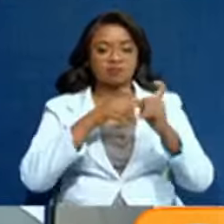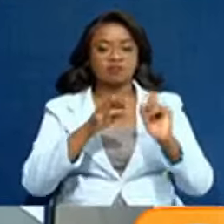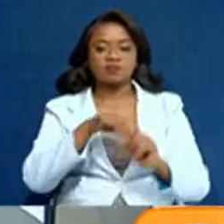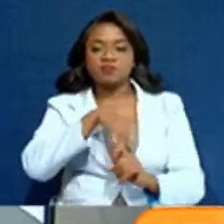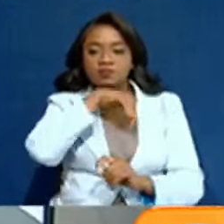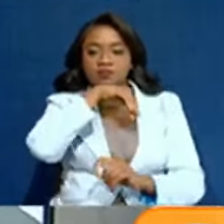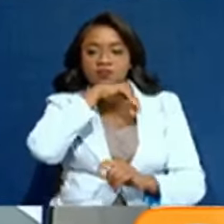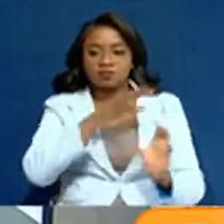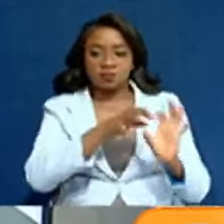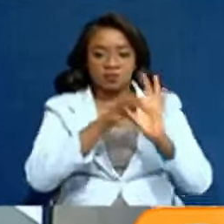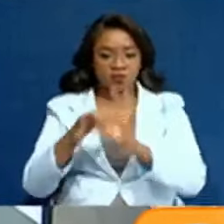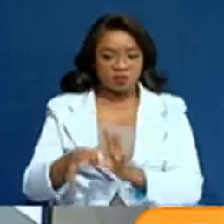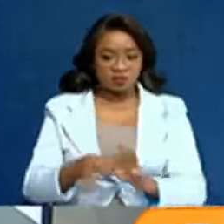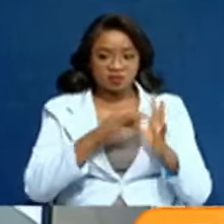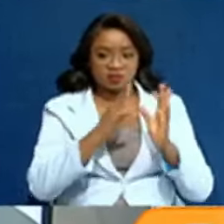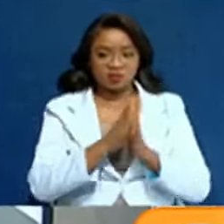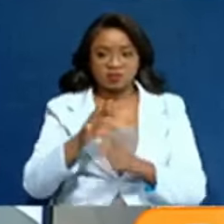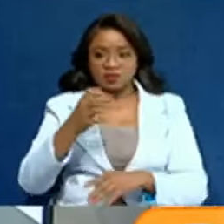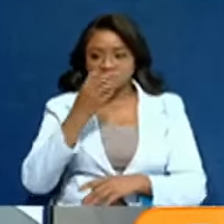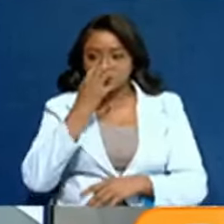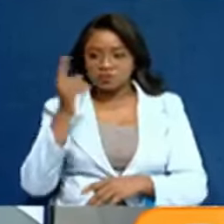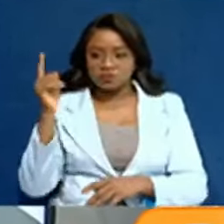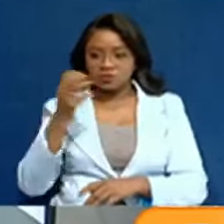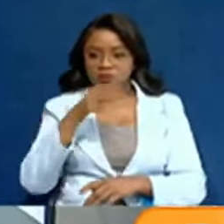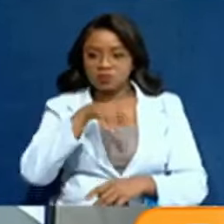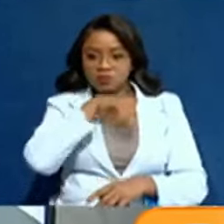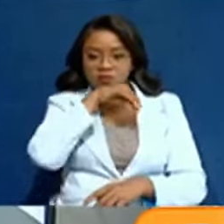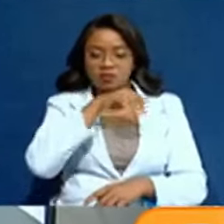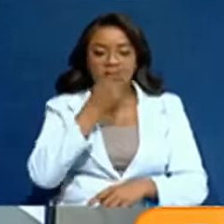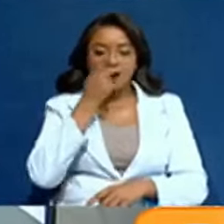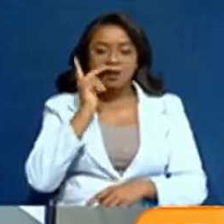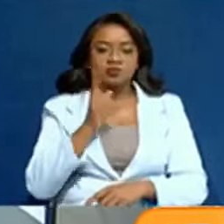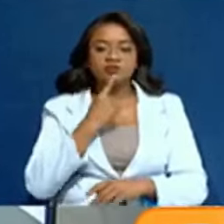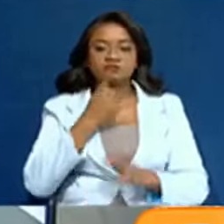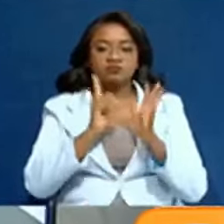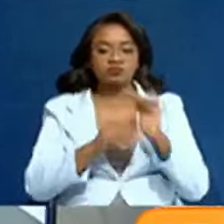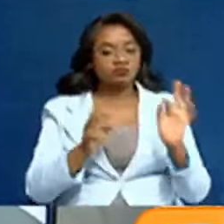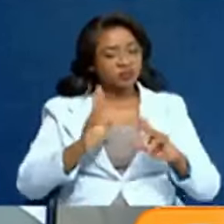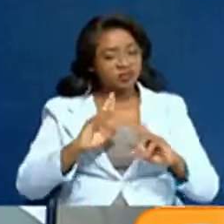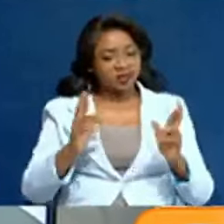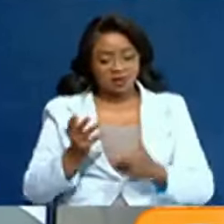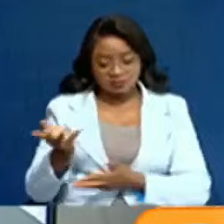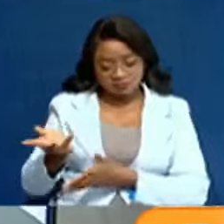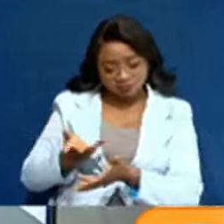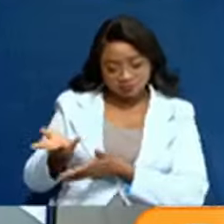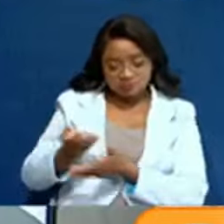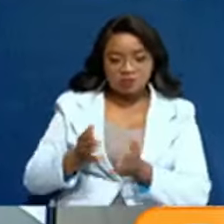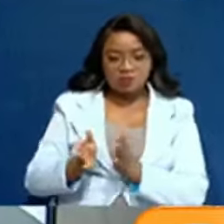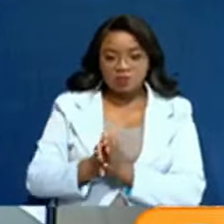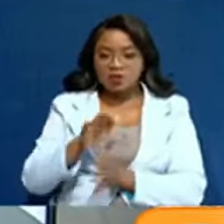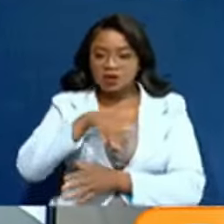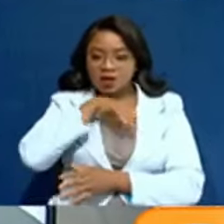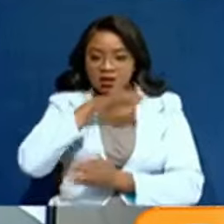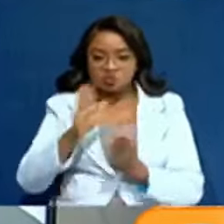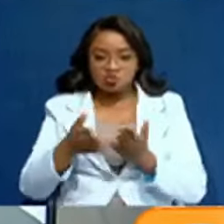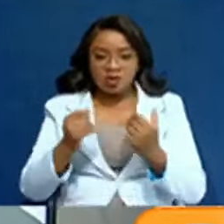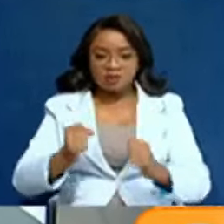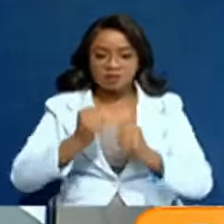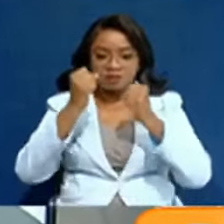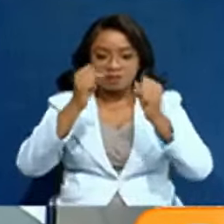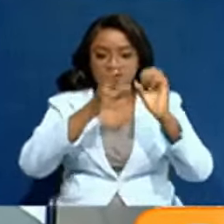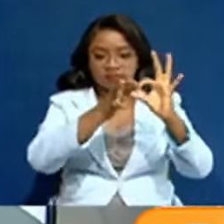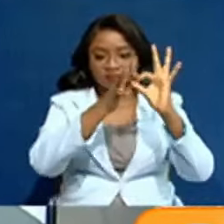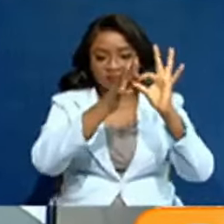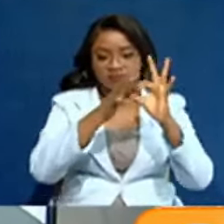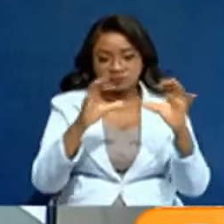with President William Ruto. Kalonzo now emphasizes his willingness to engage with Raila Odinga to strengthen the Azimio coalition